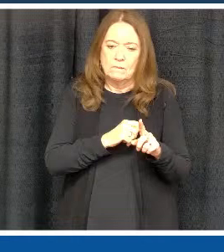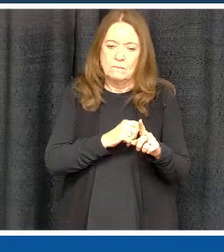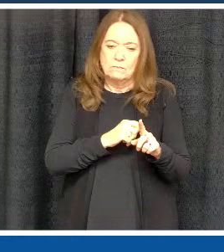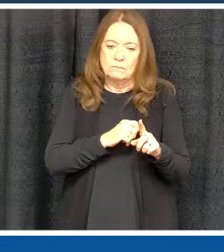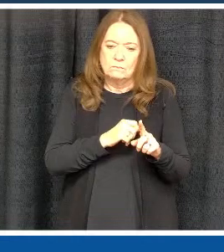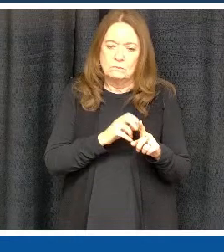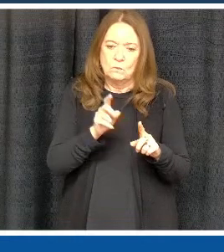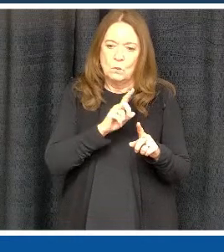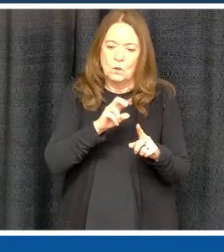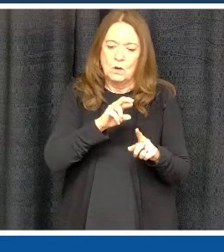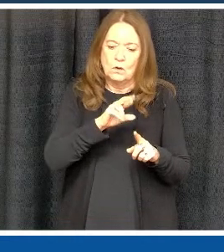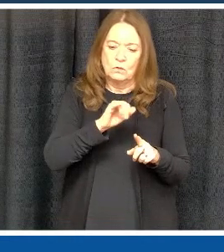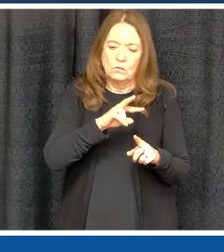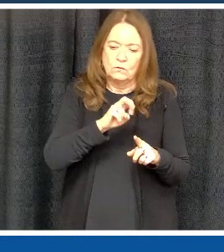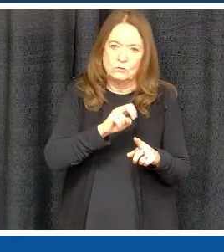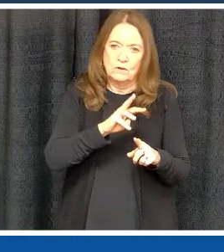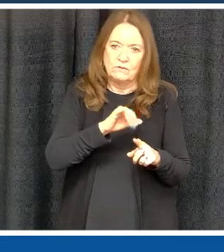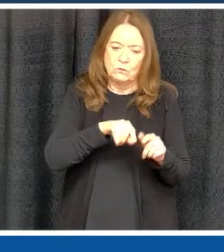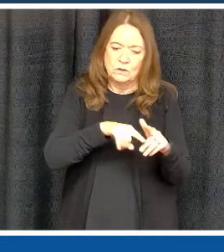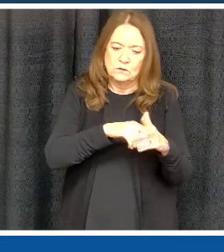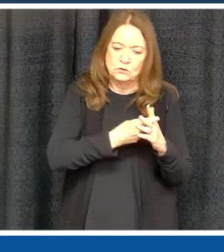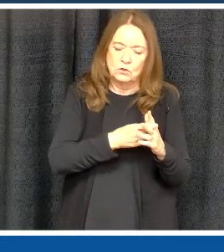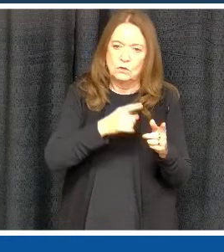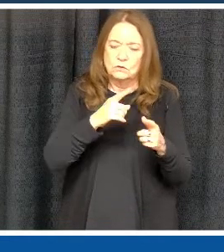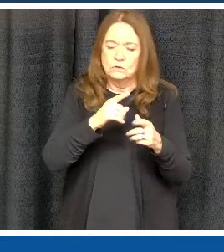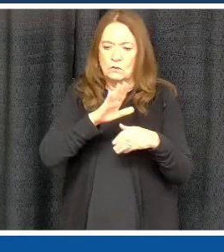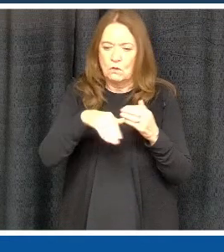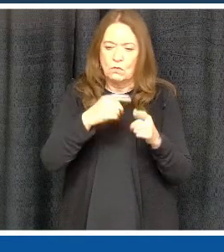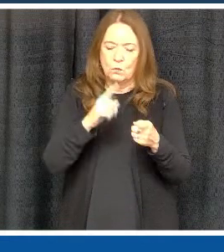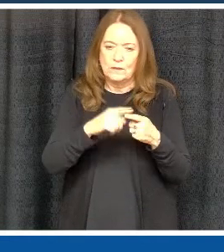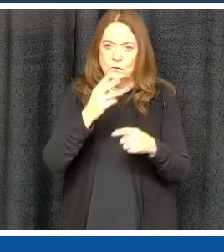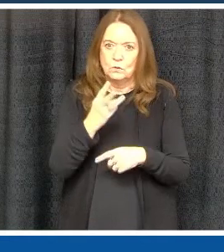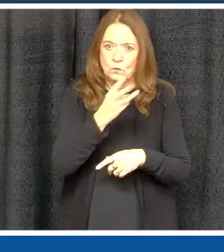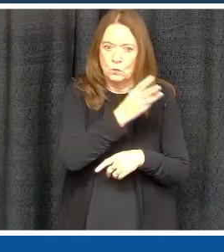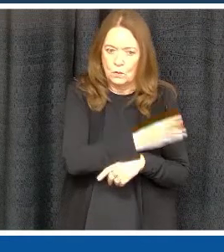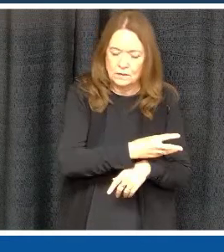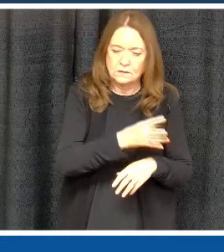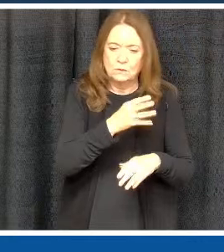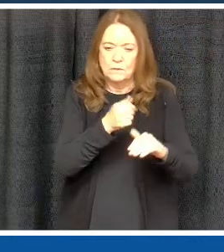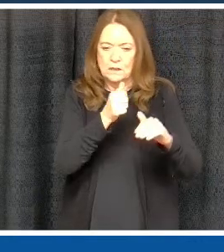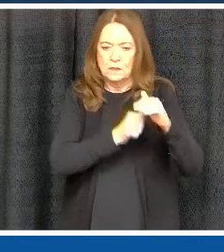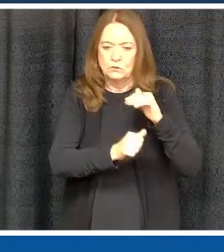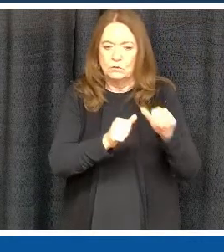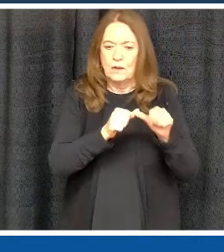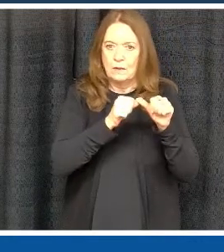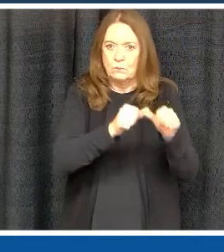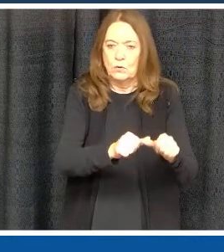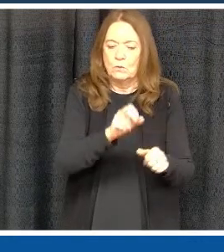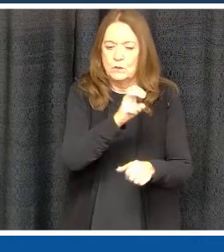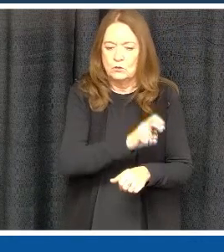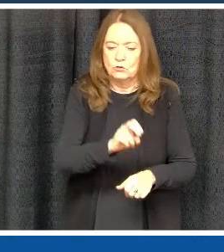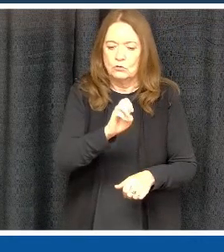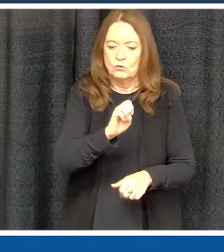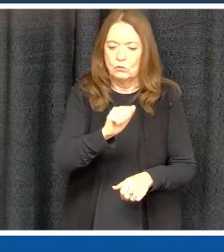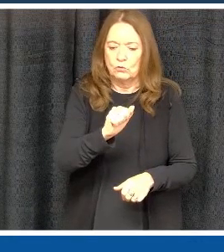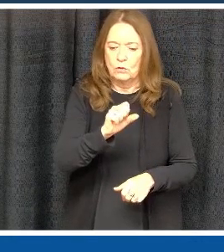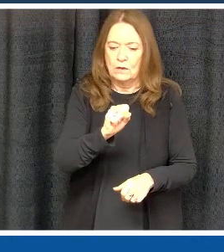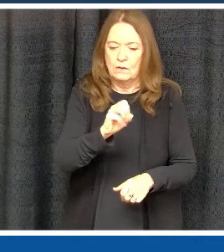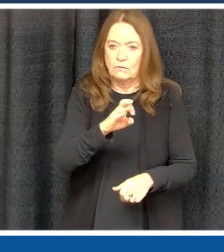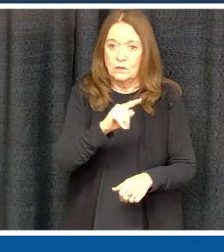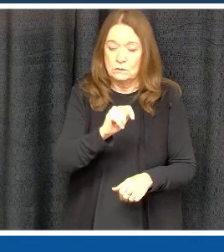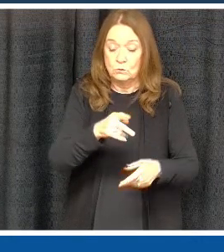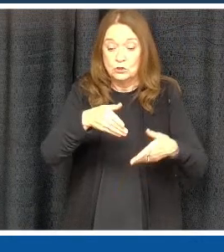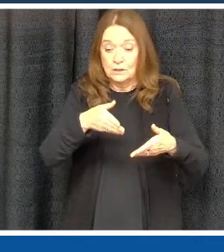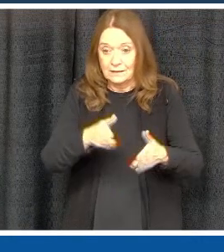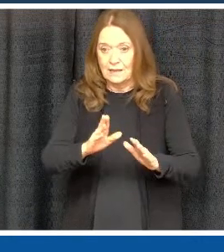where the driveway entrance is to the west. It'll be put under a permanent travel easement, which allows the public to traverse